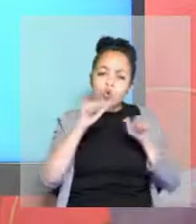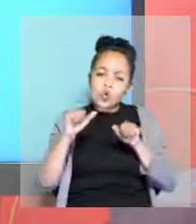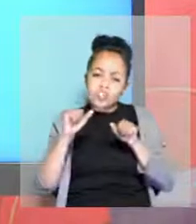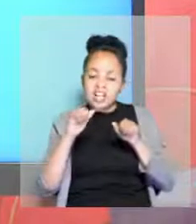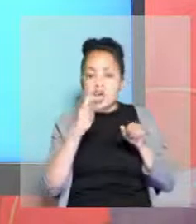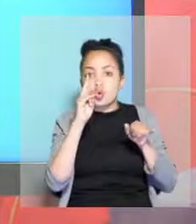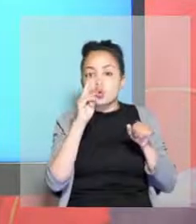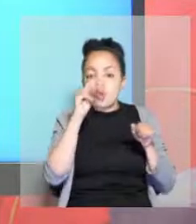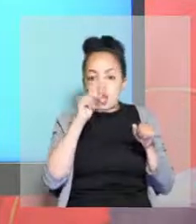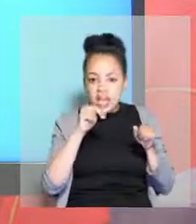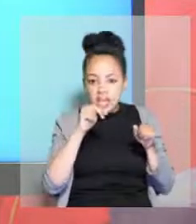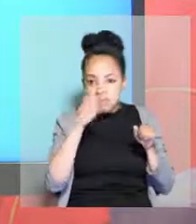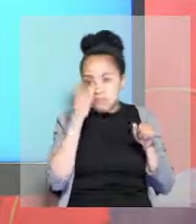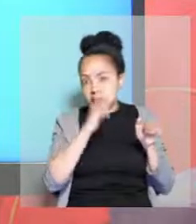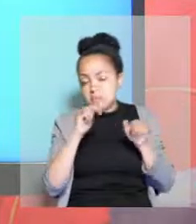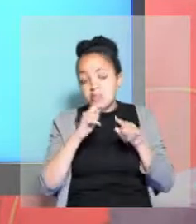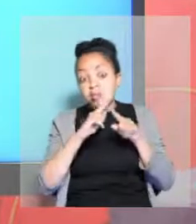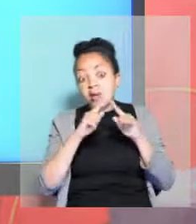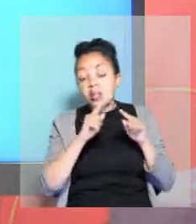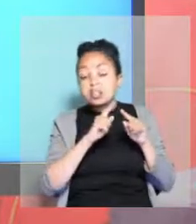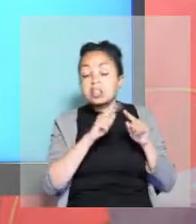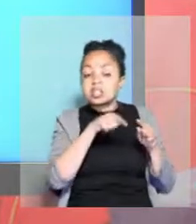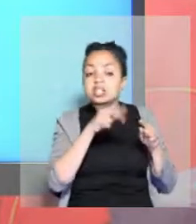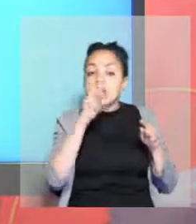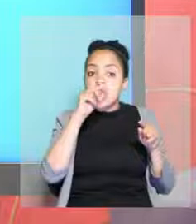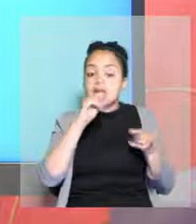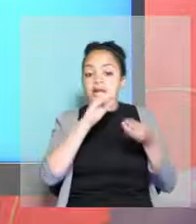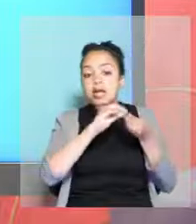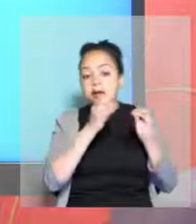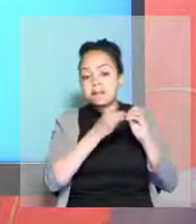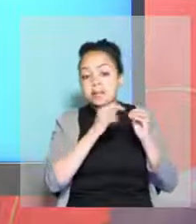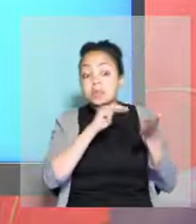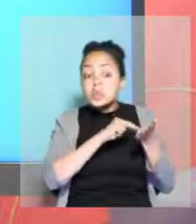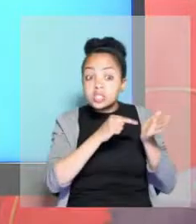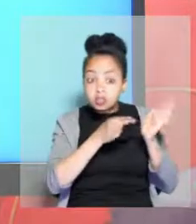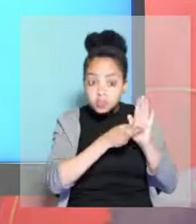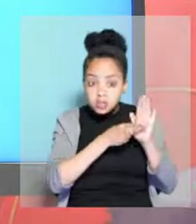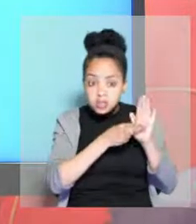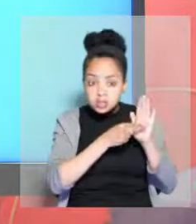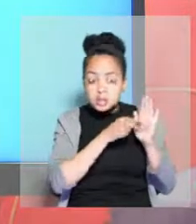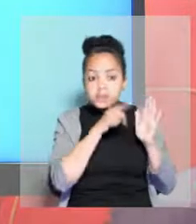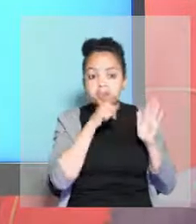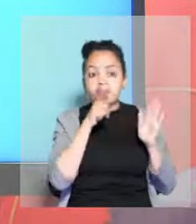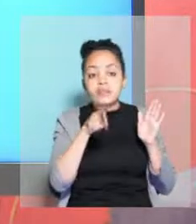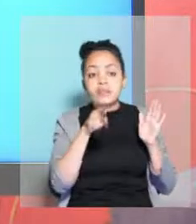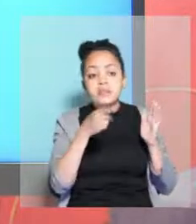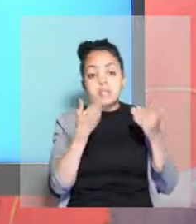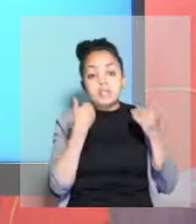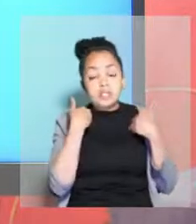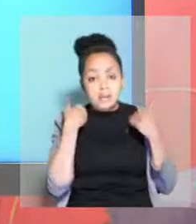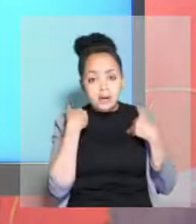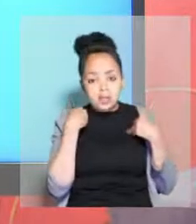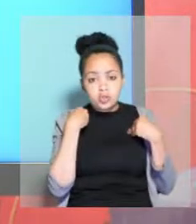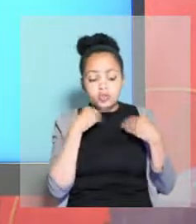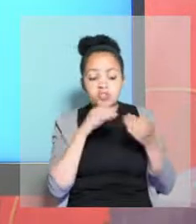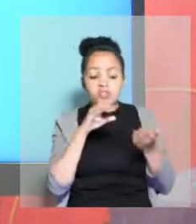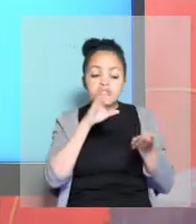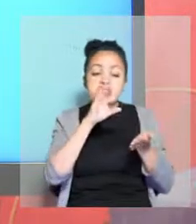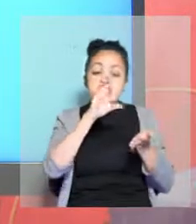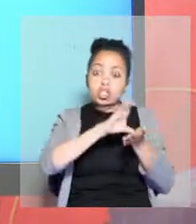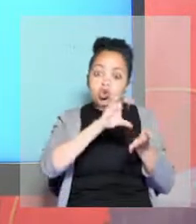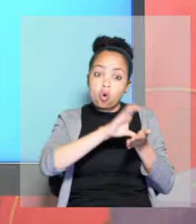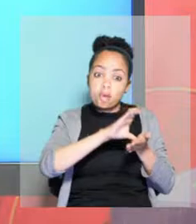or twin, but it is N number, which I mean, since there is a presence of centromer